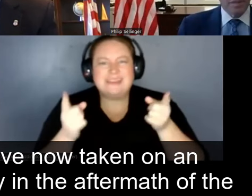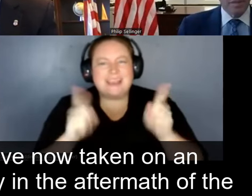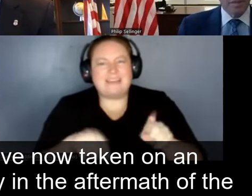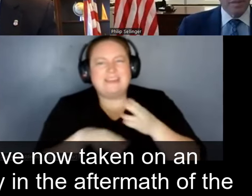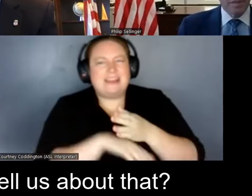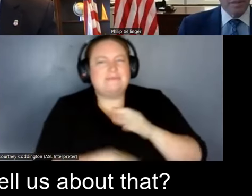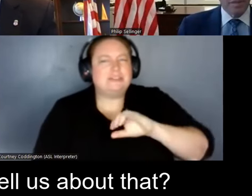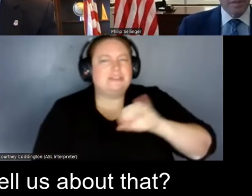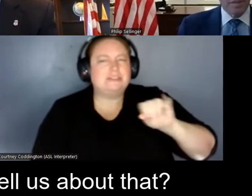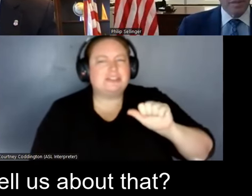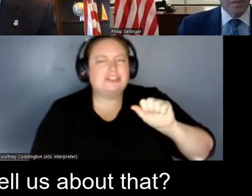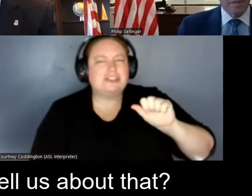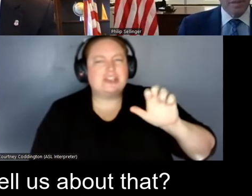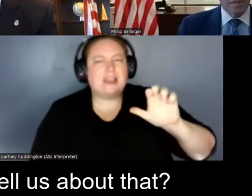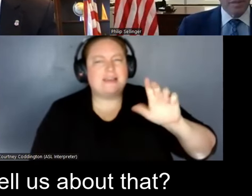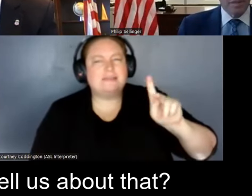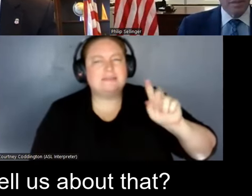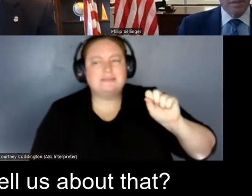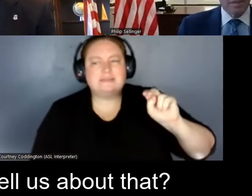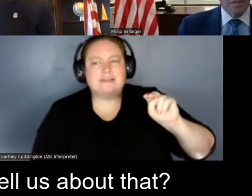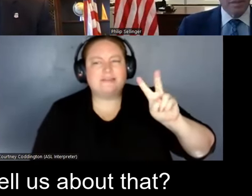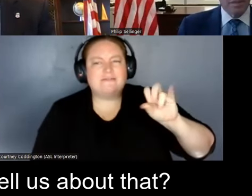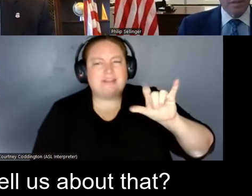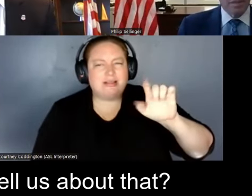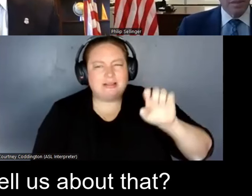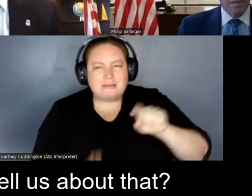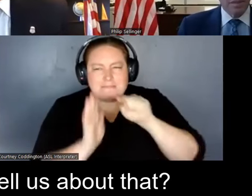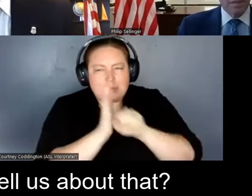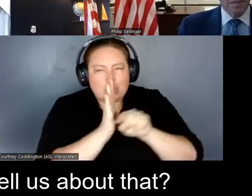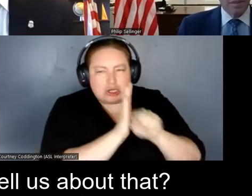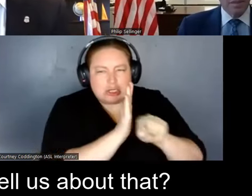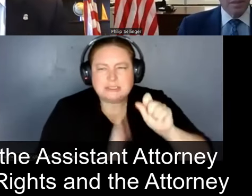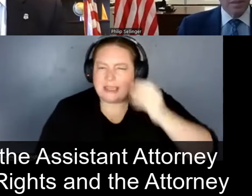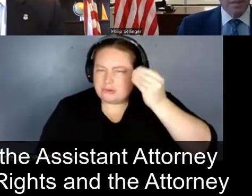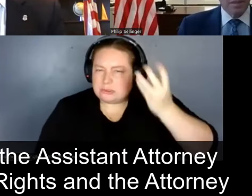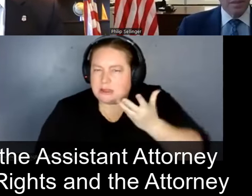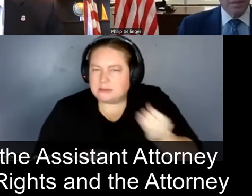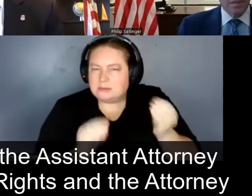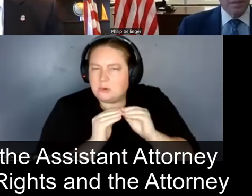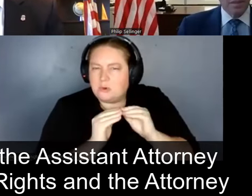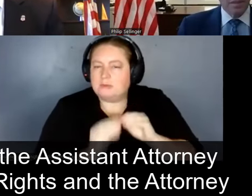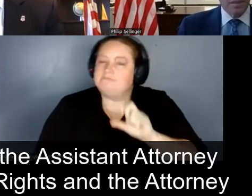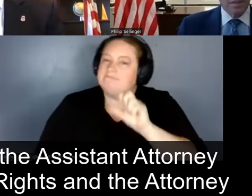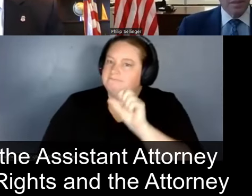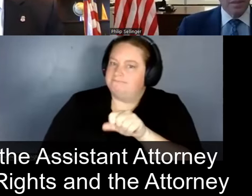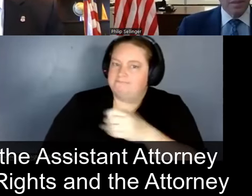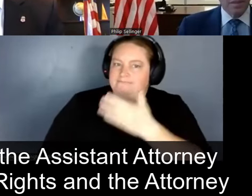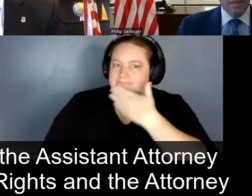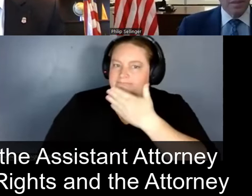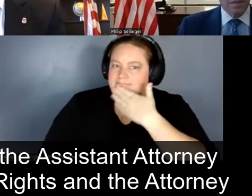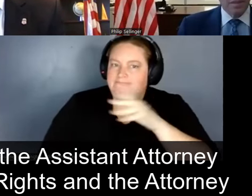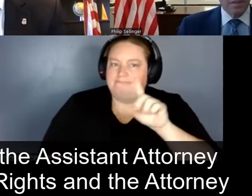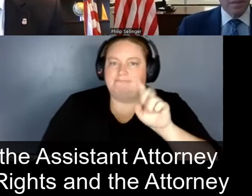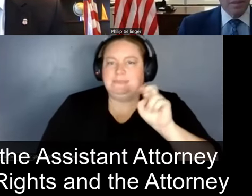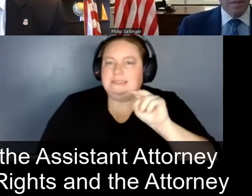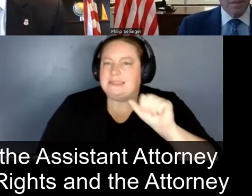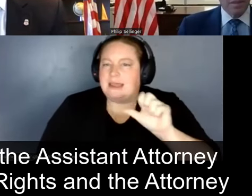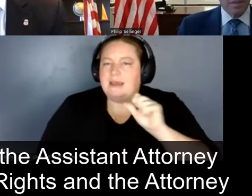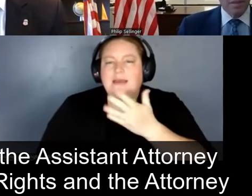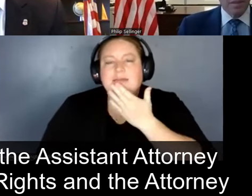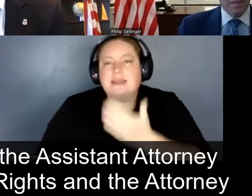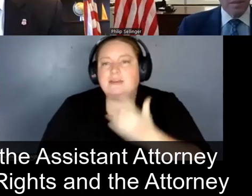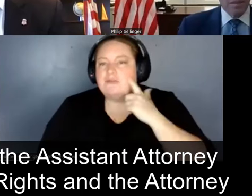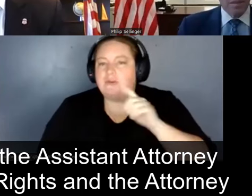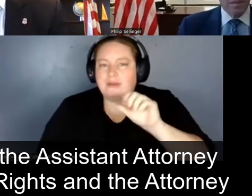Jacksonville murders. Could you tell us about that? Yes, and thank you, Dina, and thank you to the Assistant